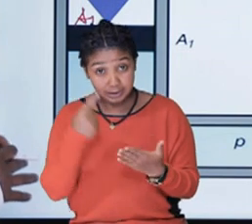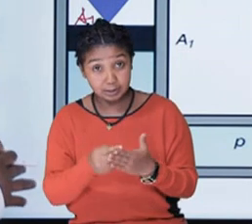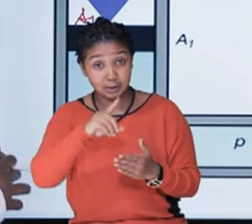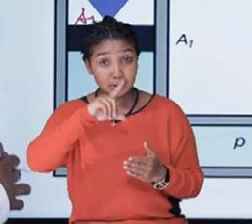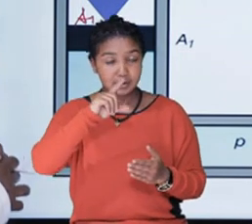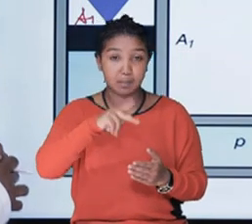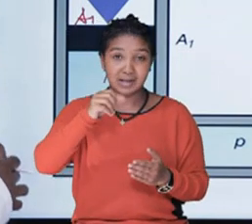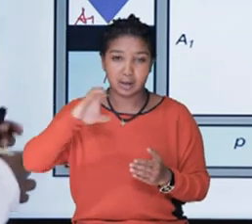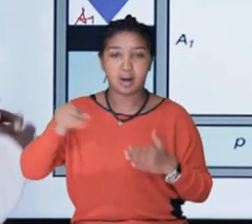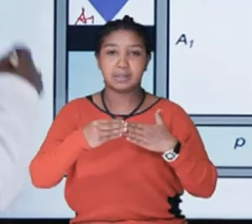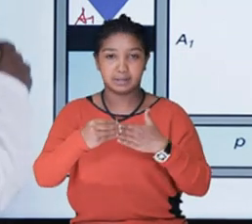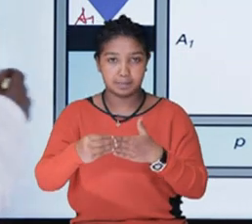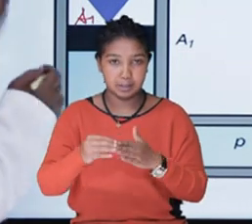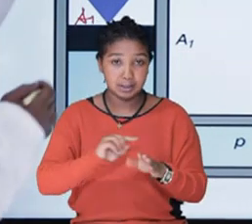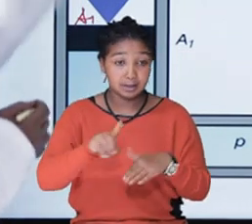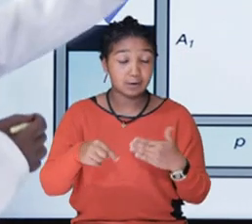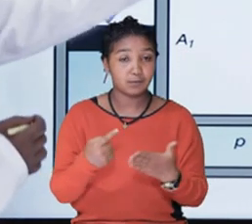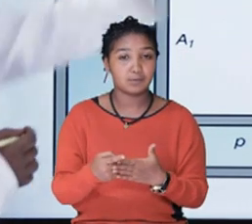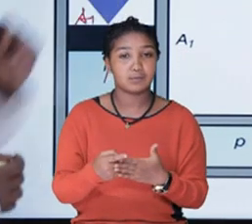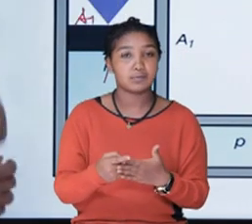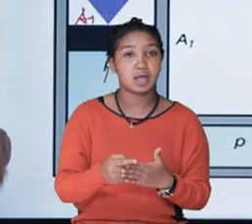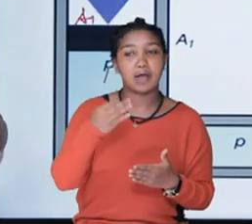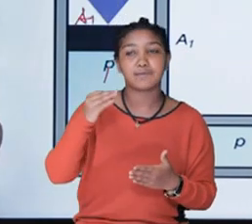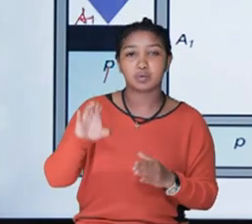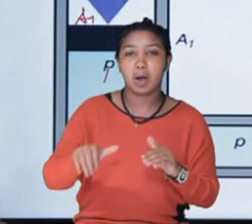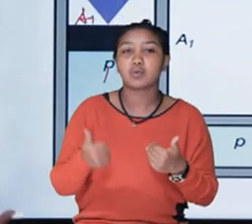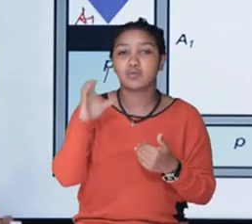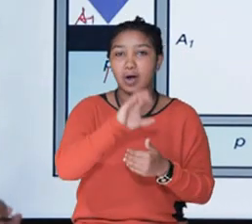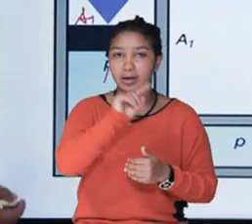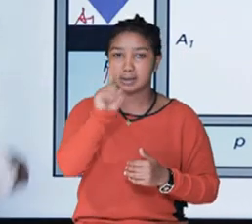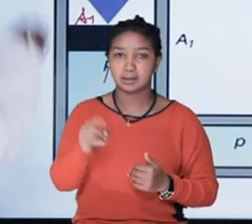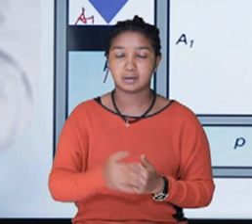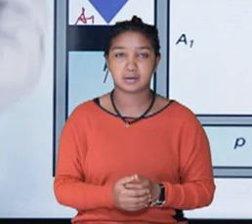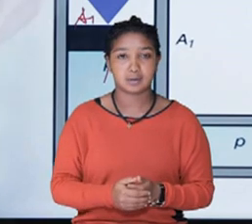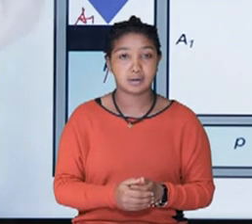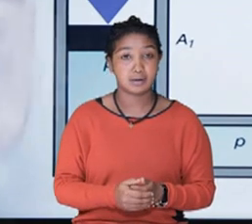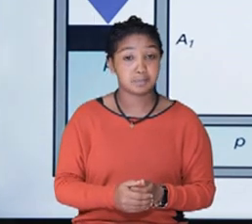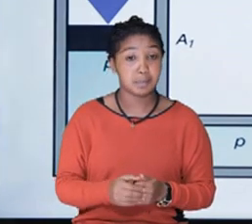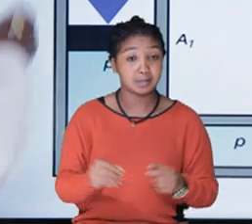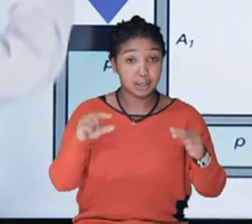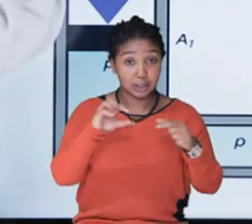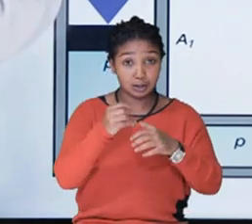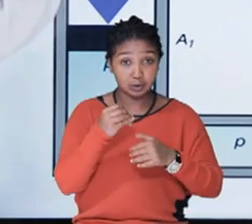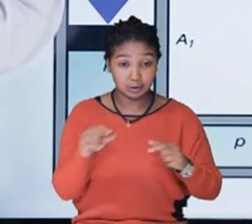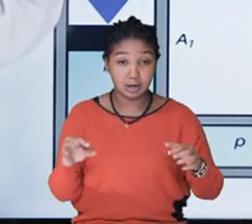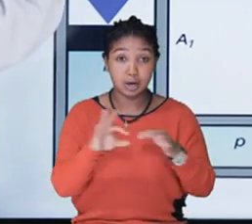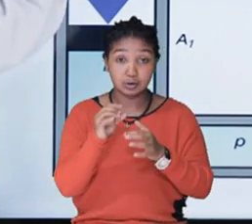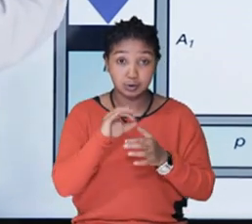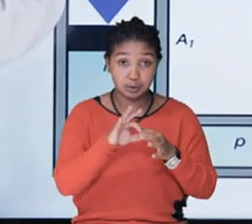is Pascal principle. Therefore, let's find F2. How can you find F2? By the relation of